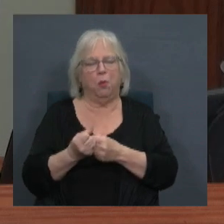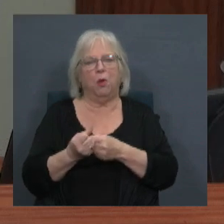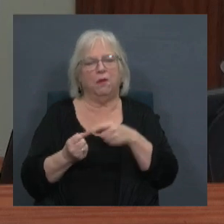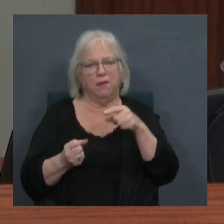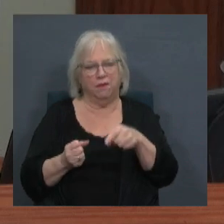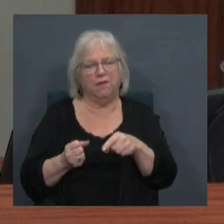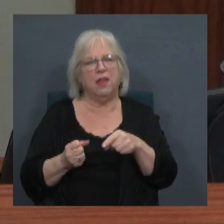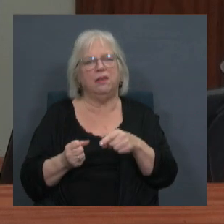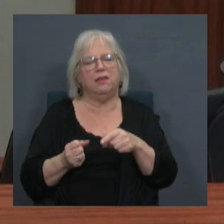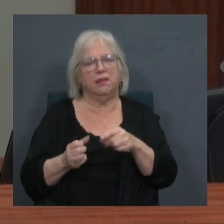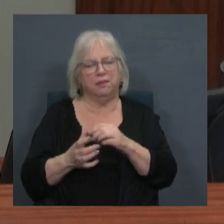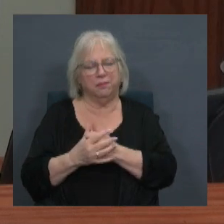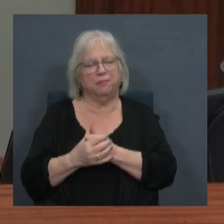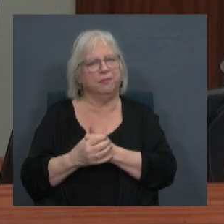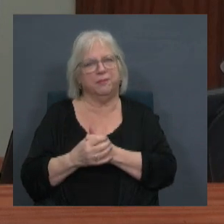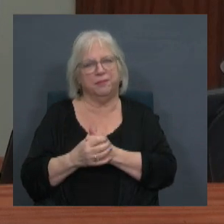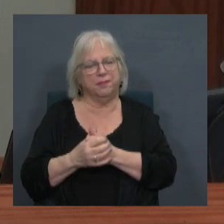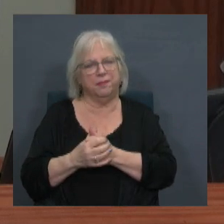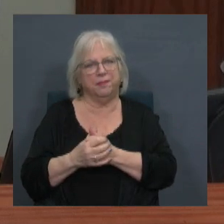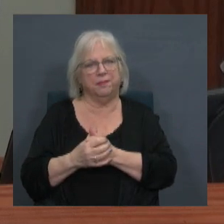supporting this